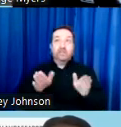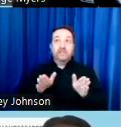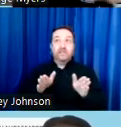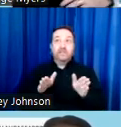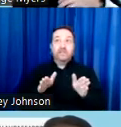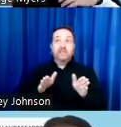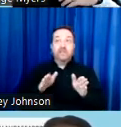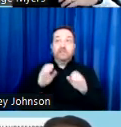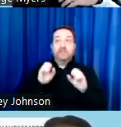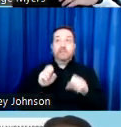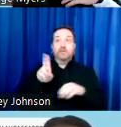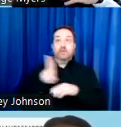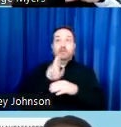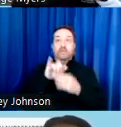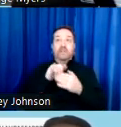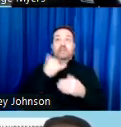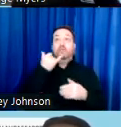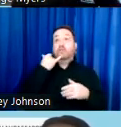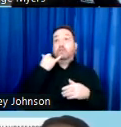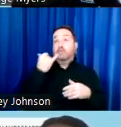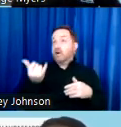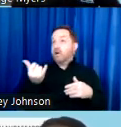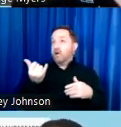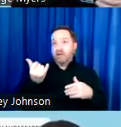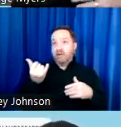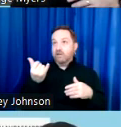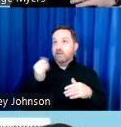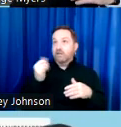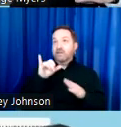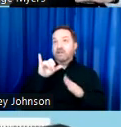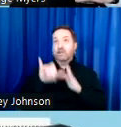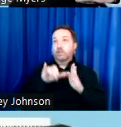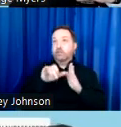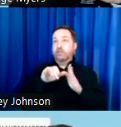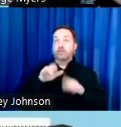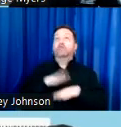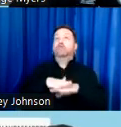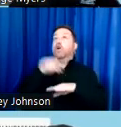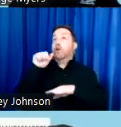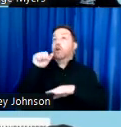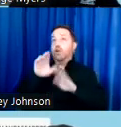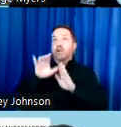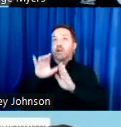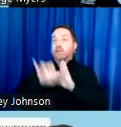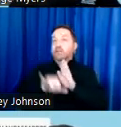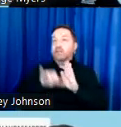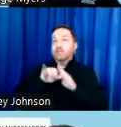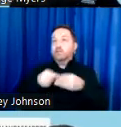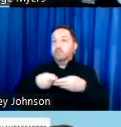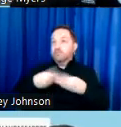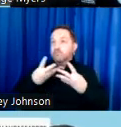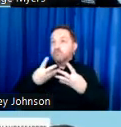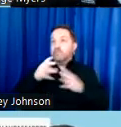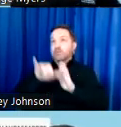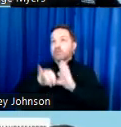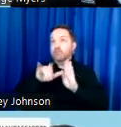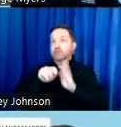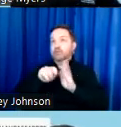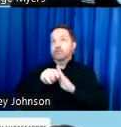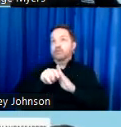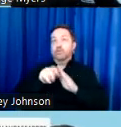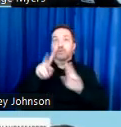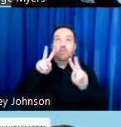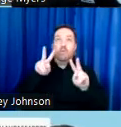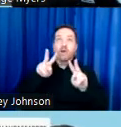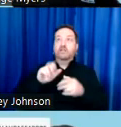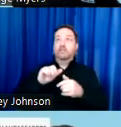able to use this to call up YouTube videos or watch shows, if they had